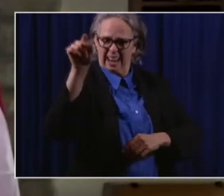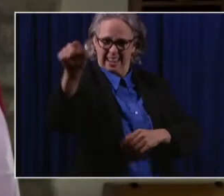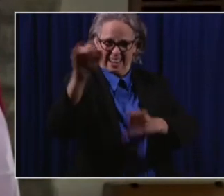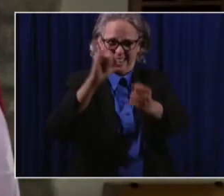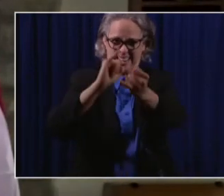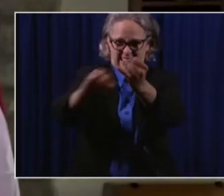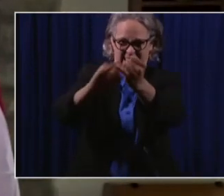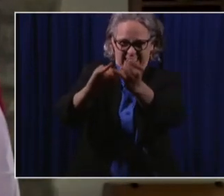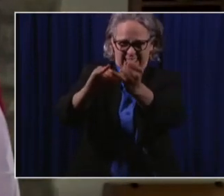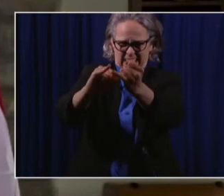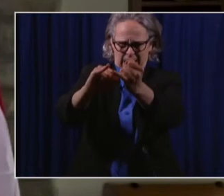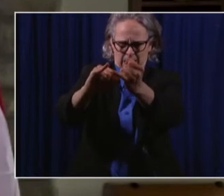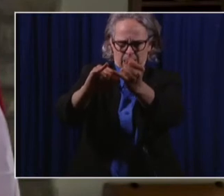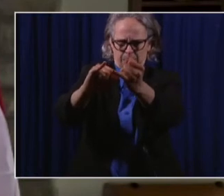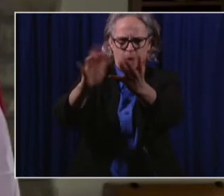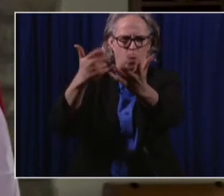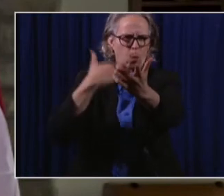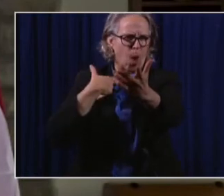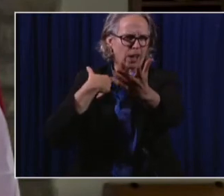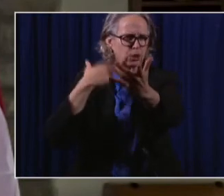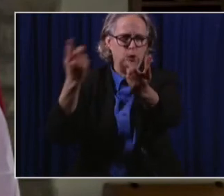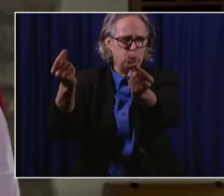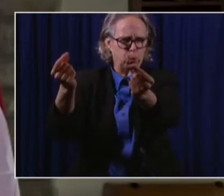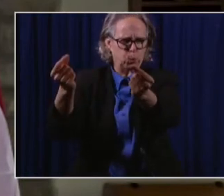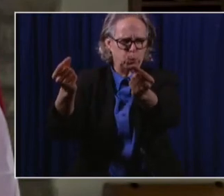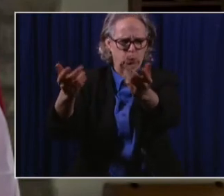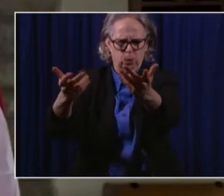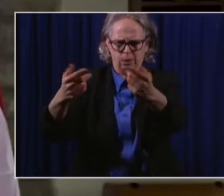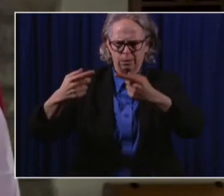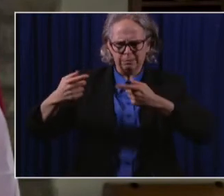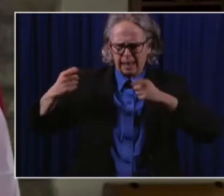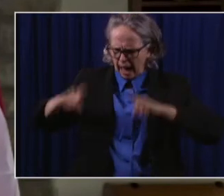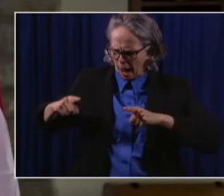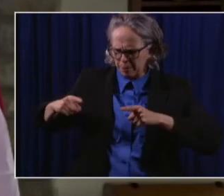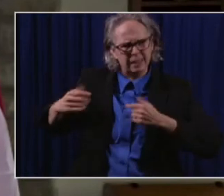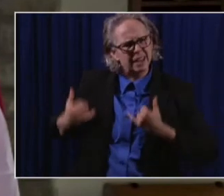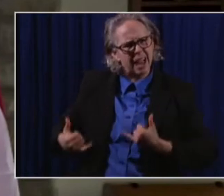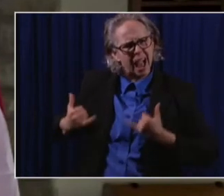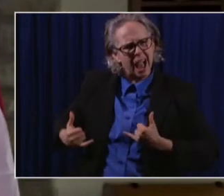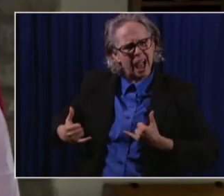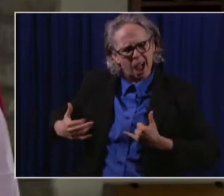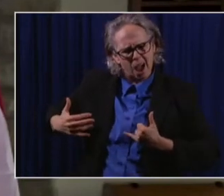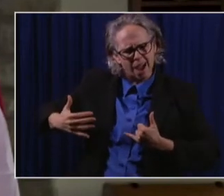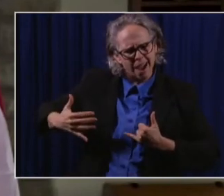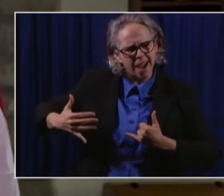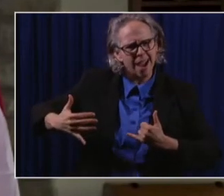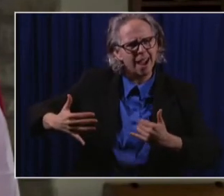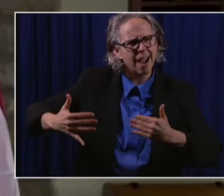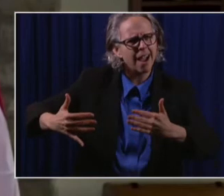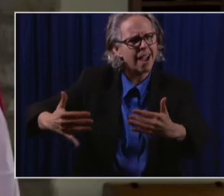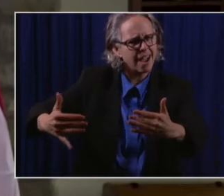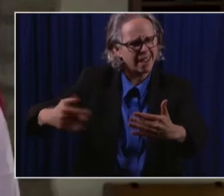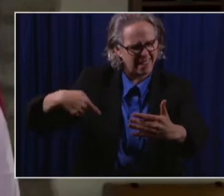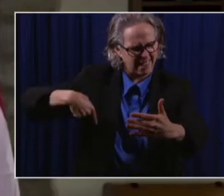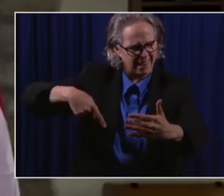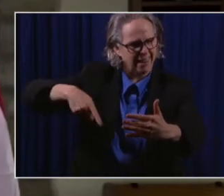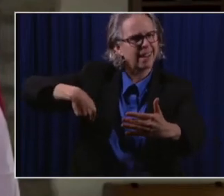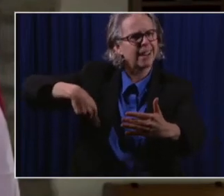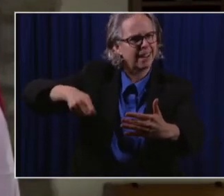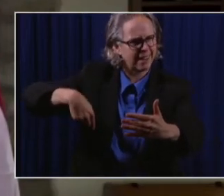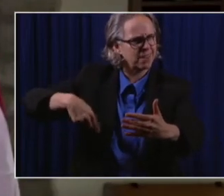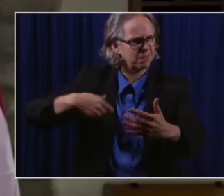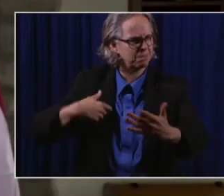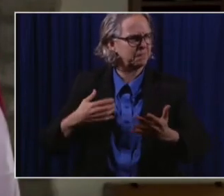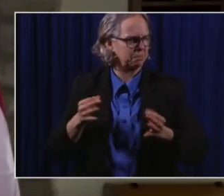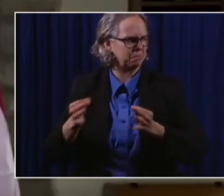examine exactly where we are as of today in regard to this virus, what the